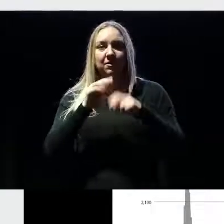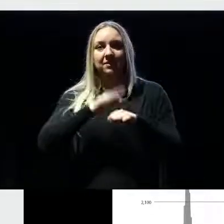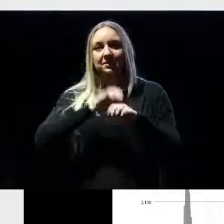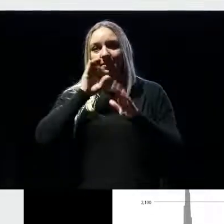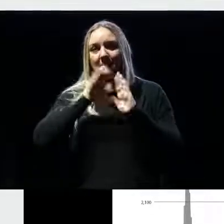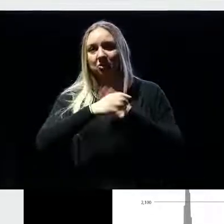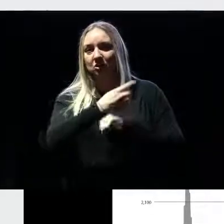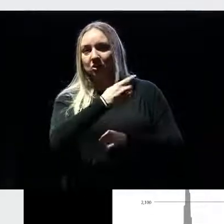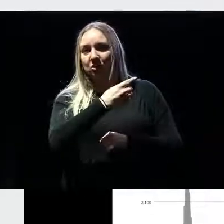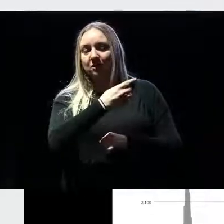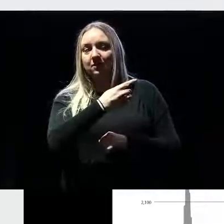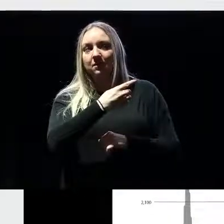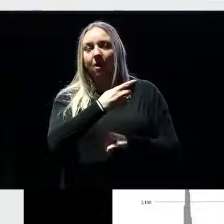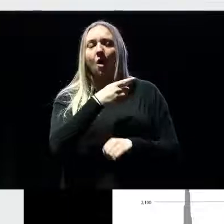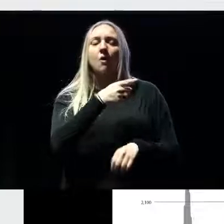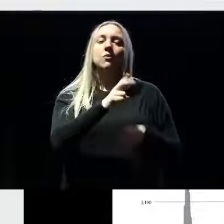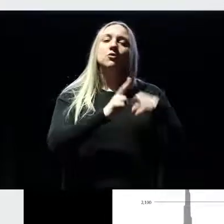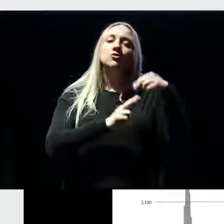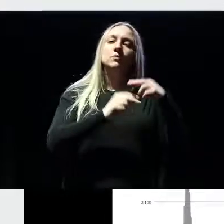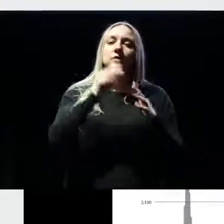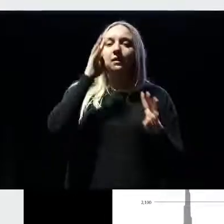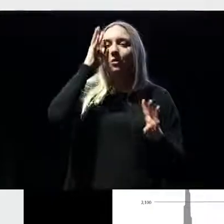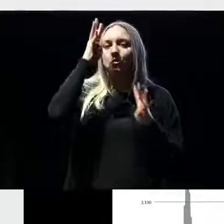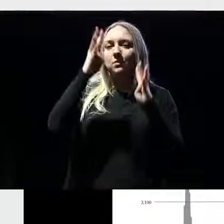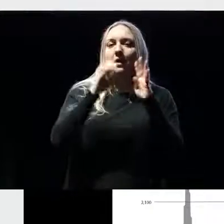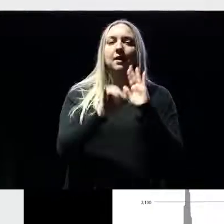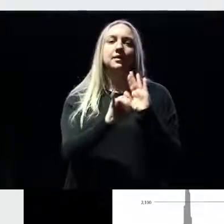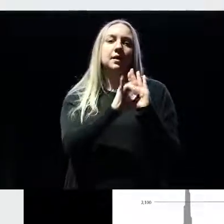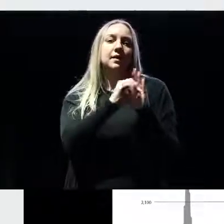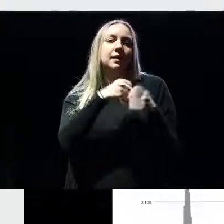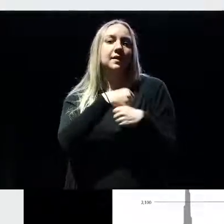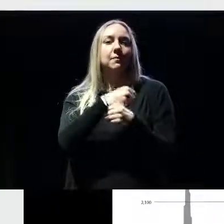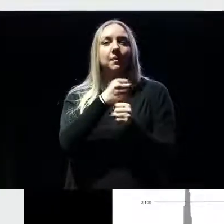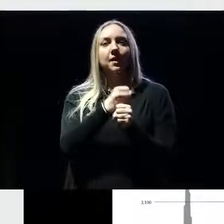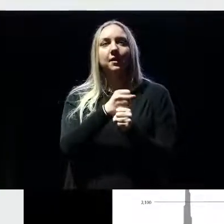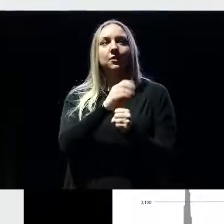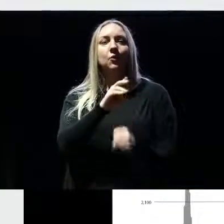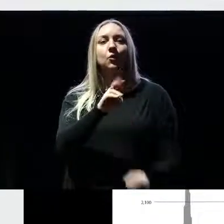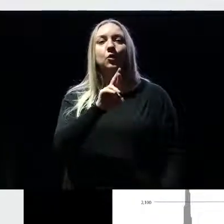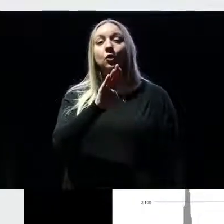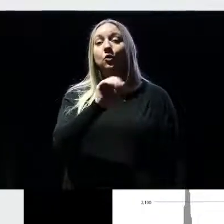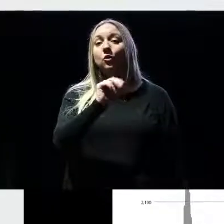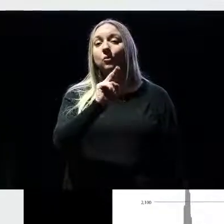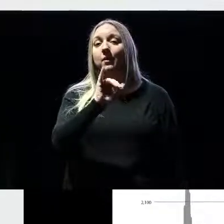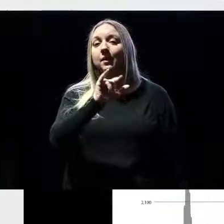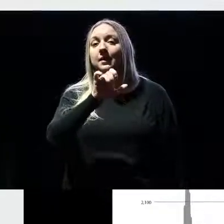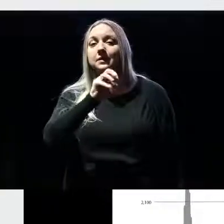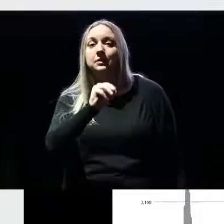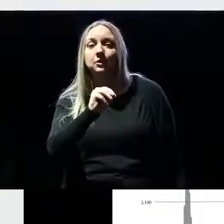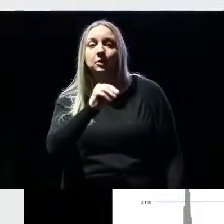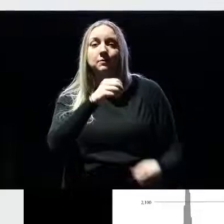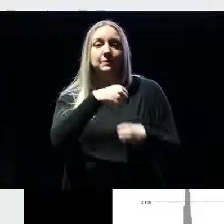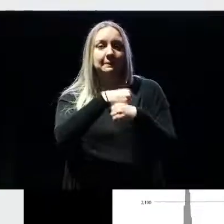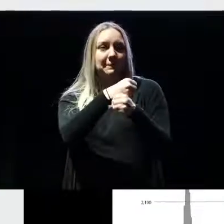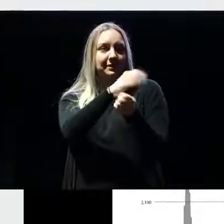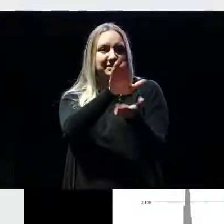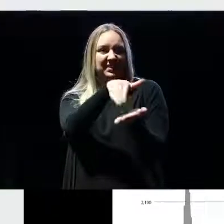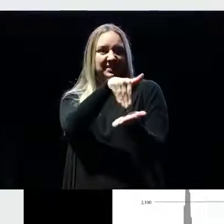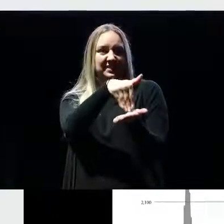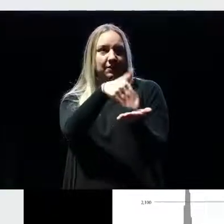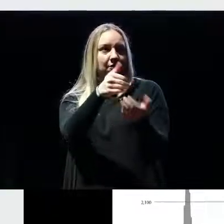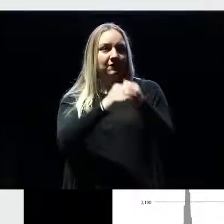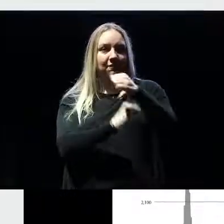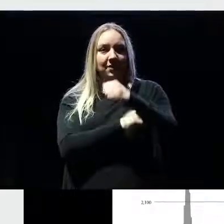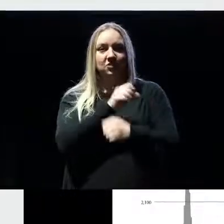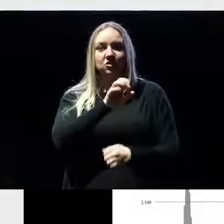that create identity and urbanism and the center of an urban place or a